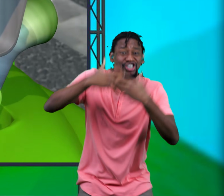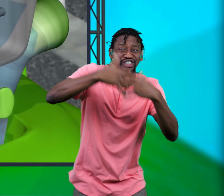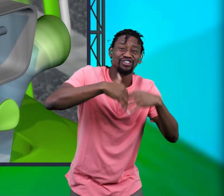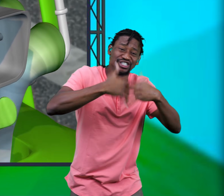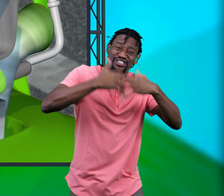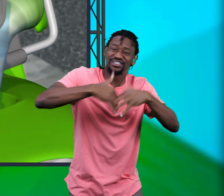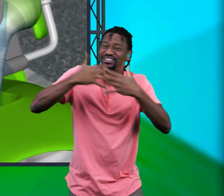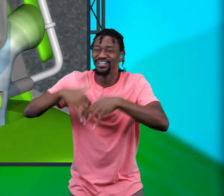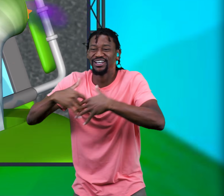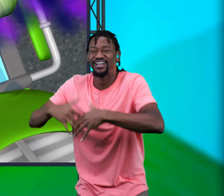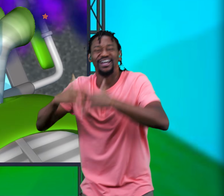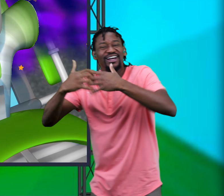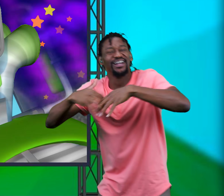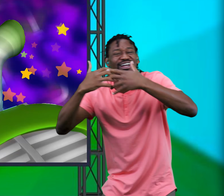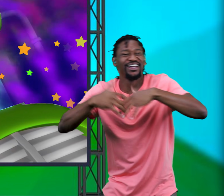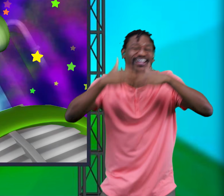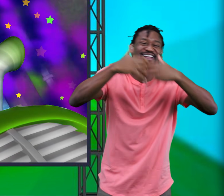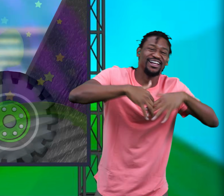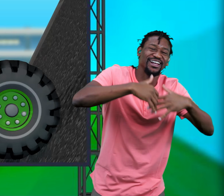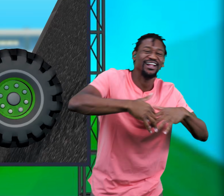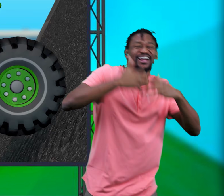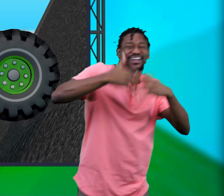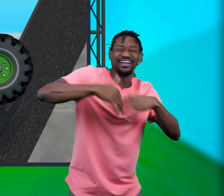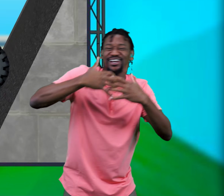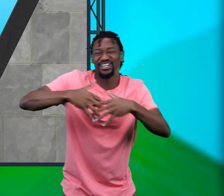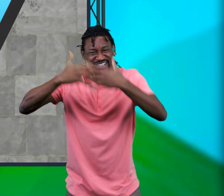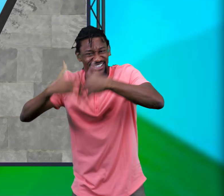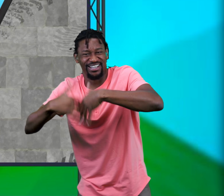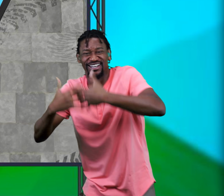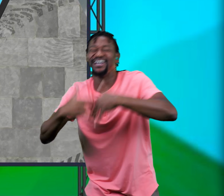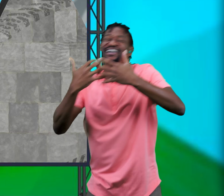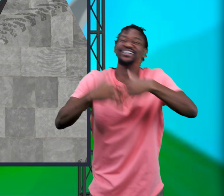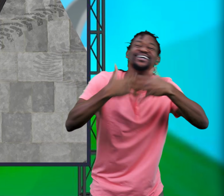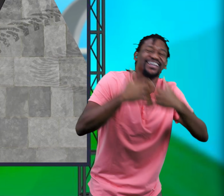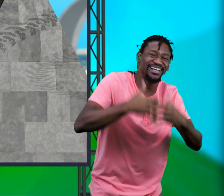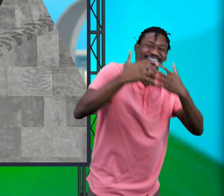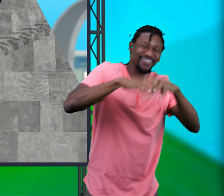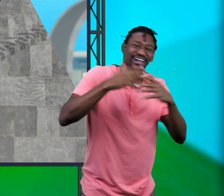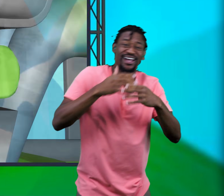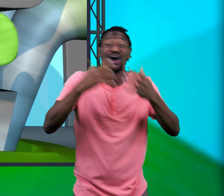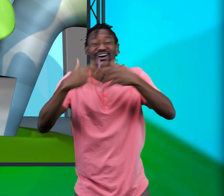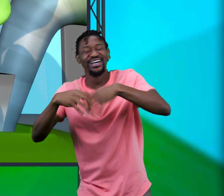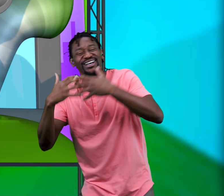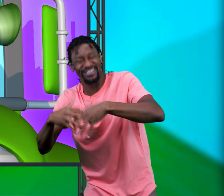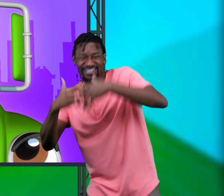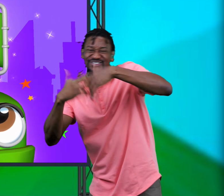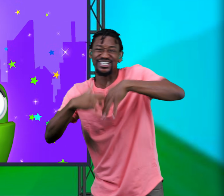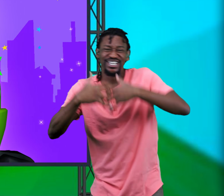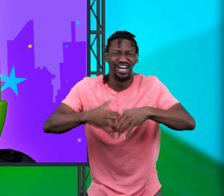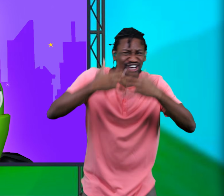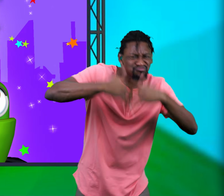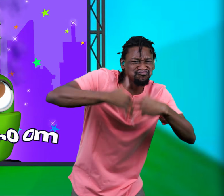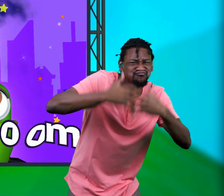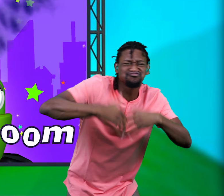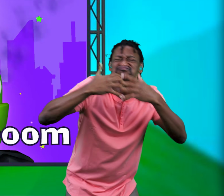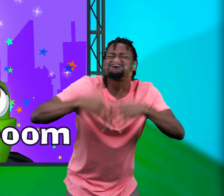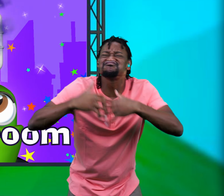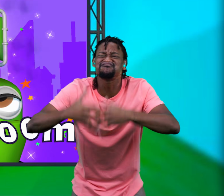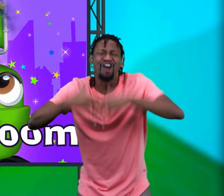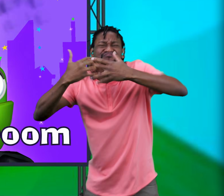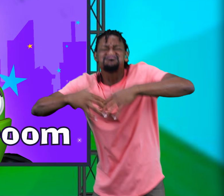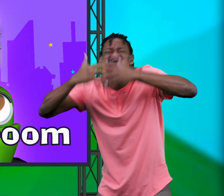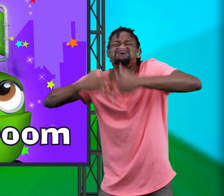The engine on the bus goes vroom, vroom, vroom, vroom, vroom, vroom, vroom, vroom, vroom. The engine on the bus goes vroom, vroom,